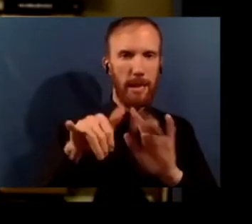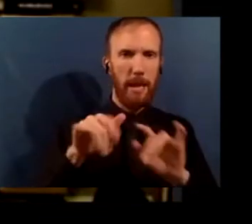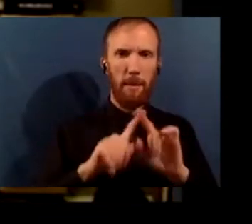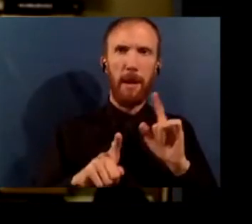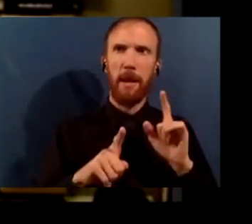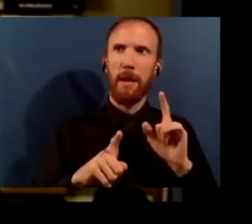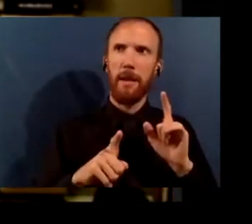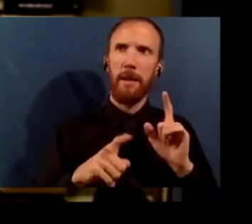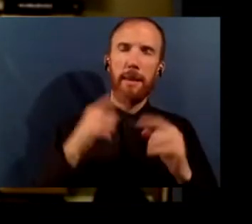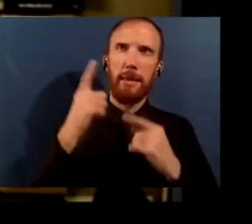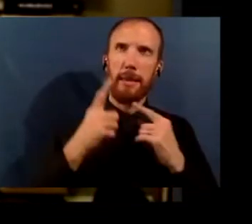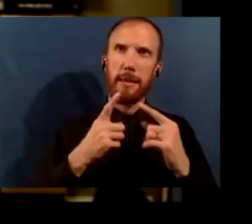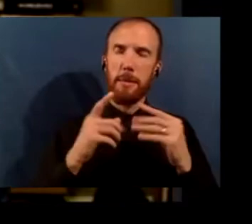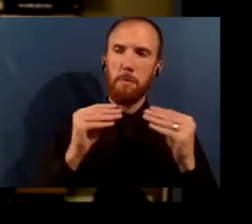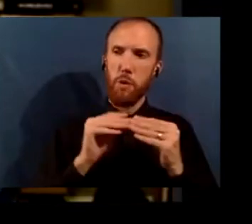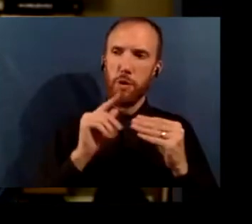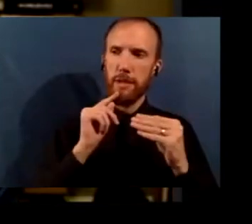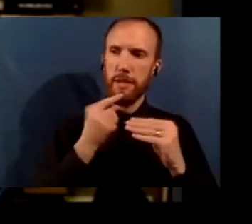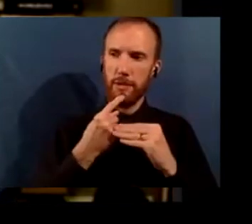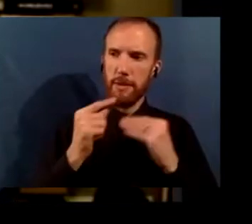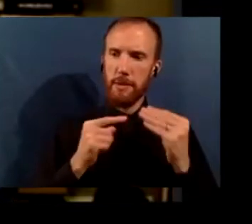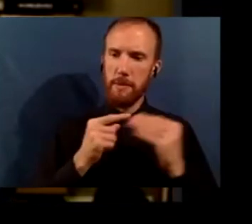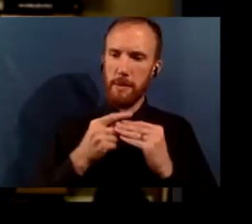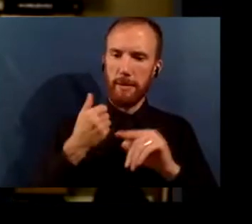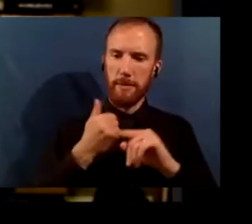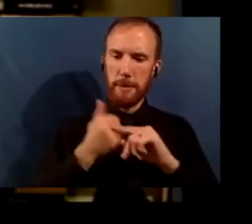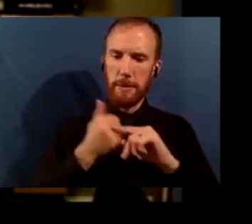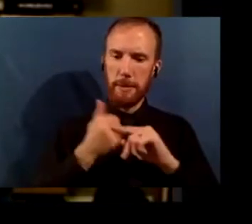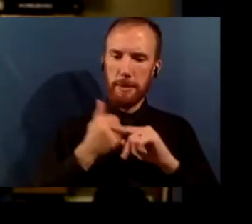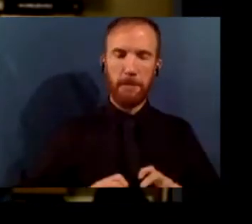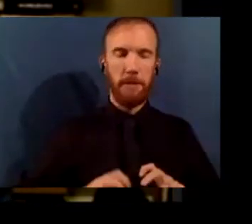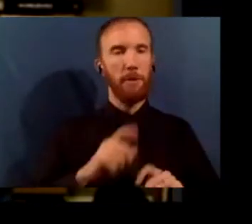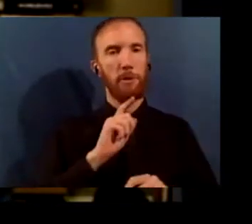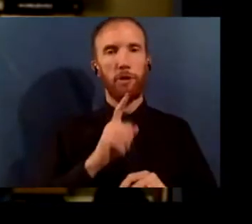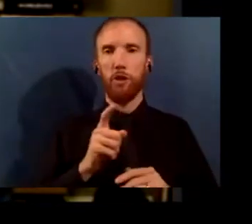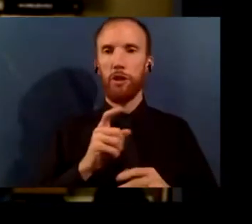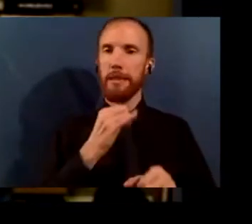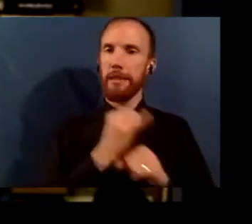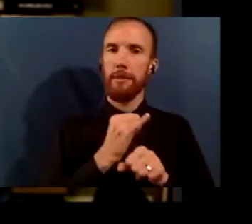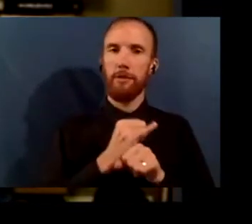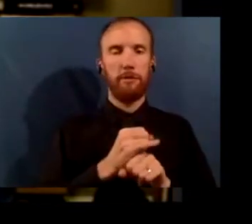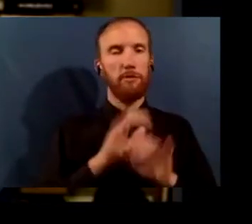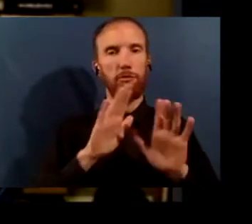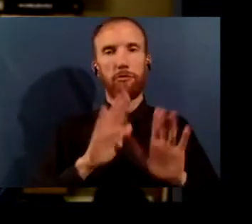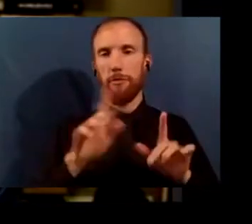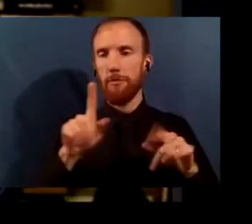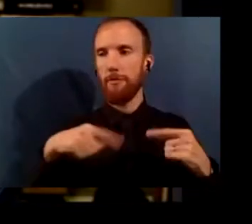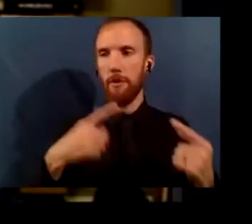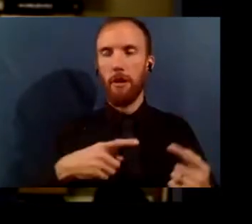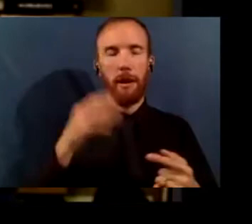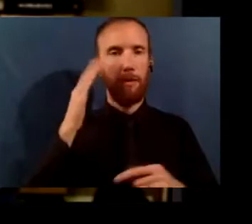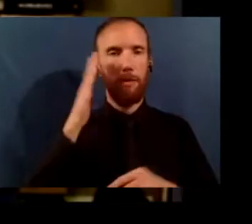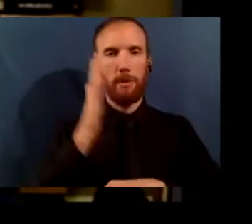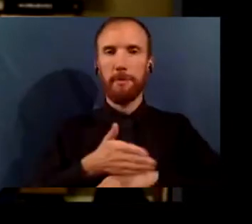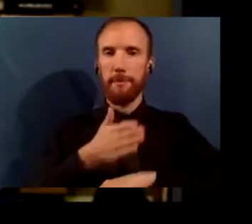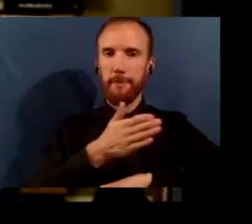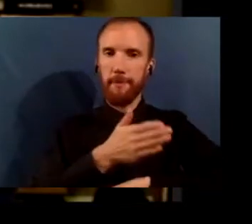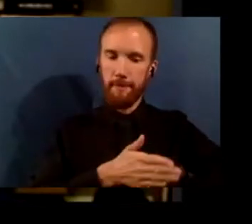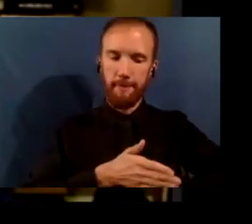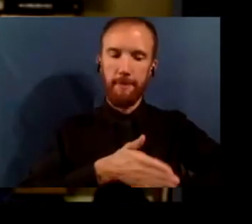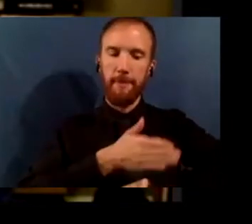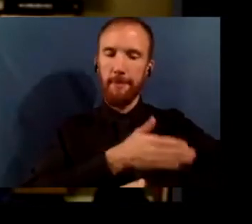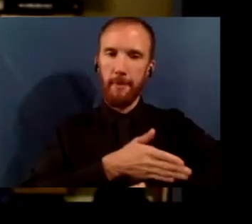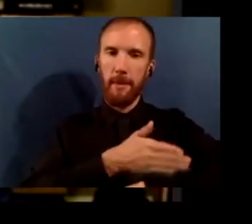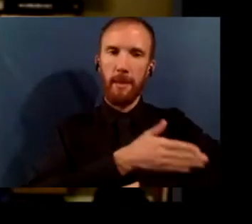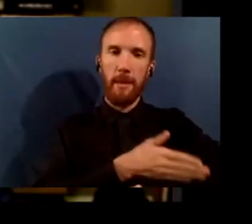I know that the Institute is doing great and will do even better. I also know that, I mean, these are very difficult